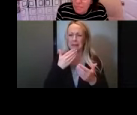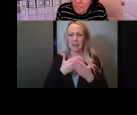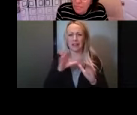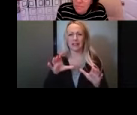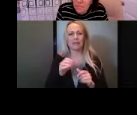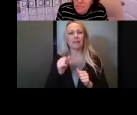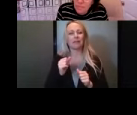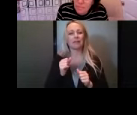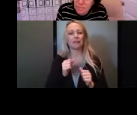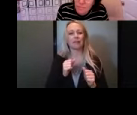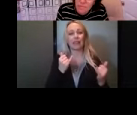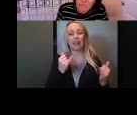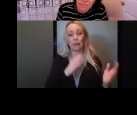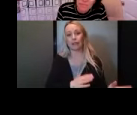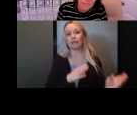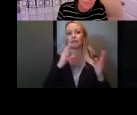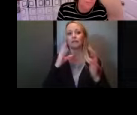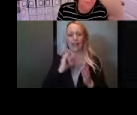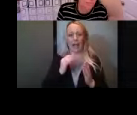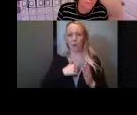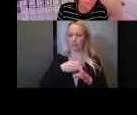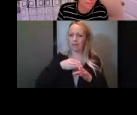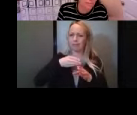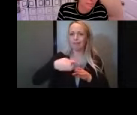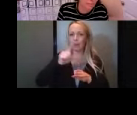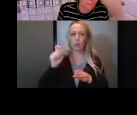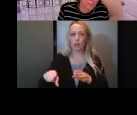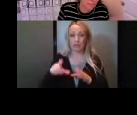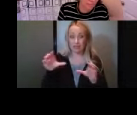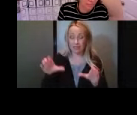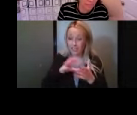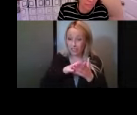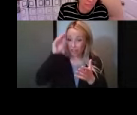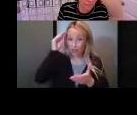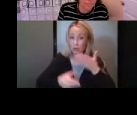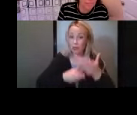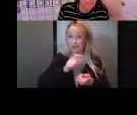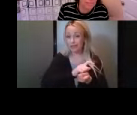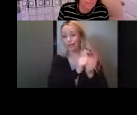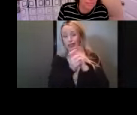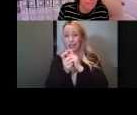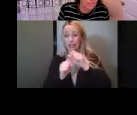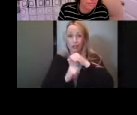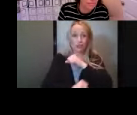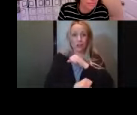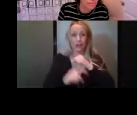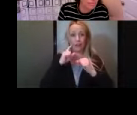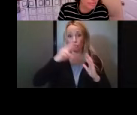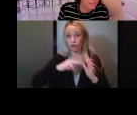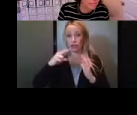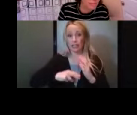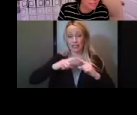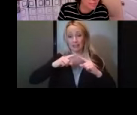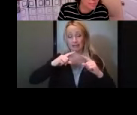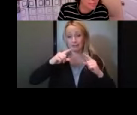Okay, so now we can get back to our core question and ask, does the learning process change the structure of the reading circuitry?